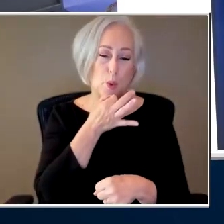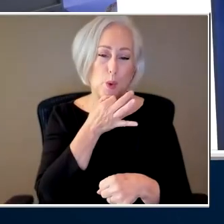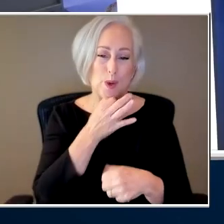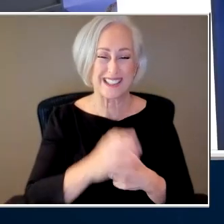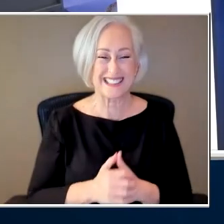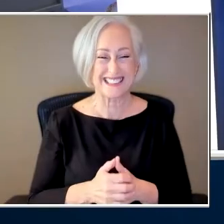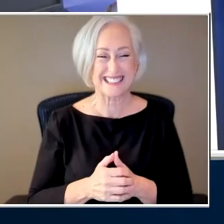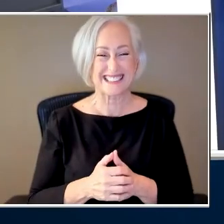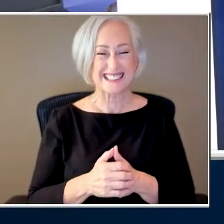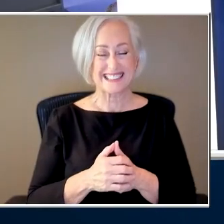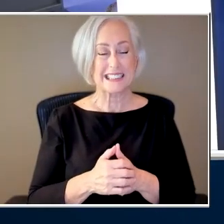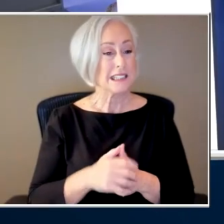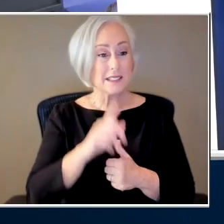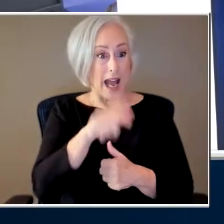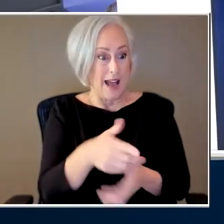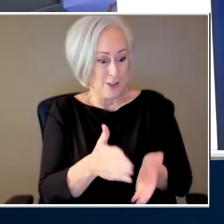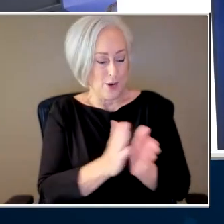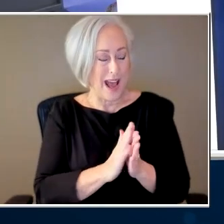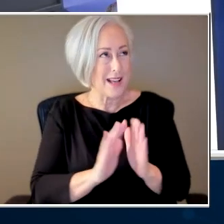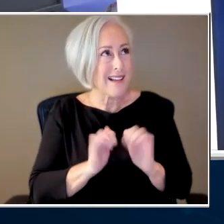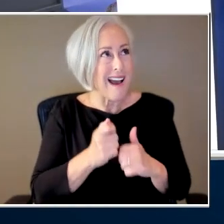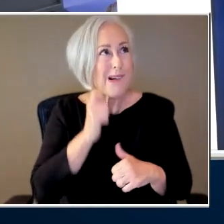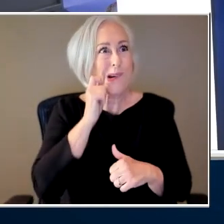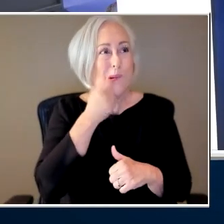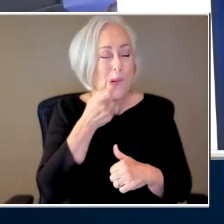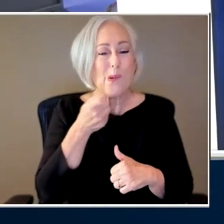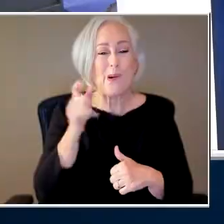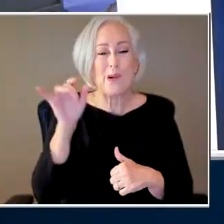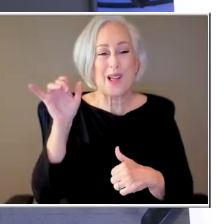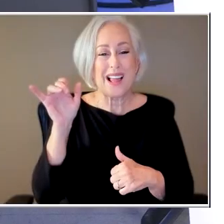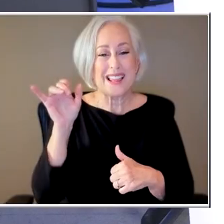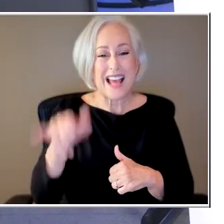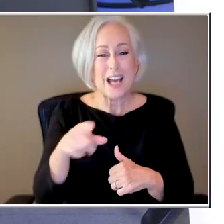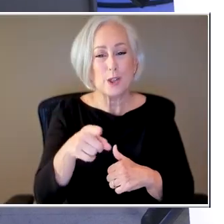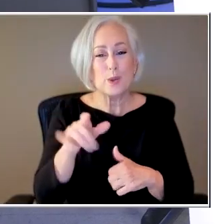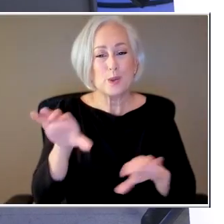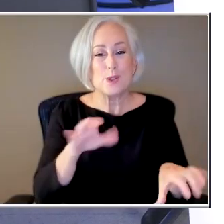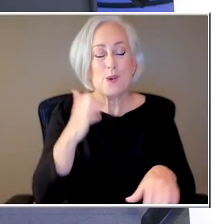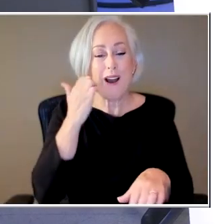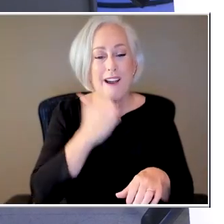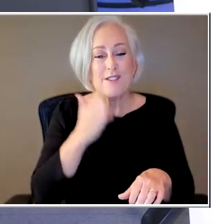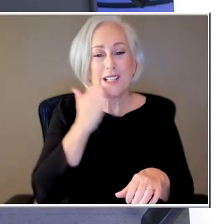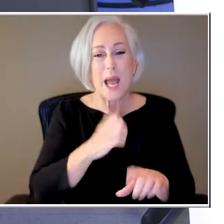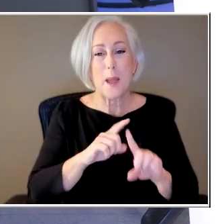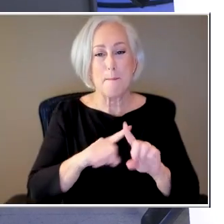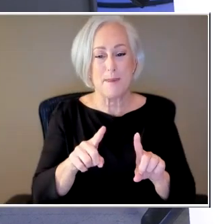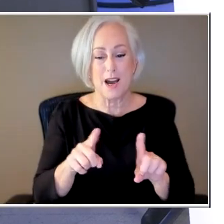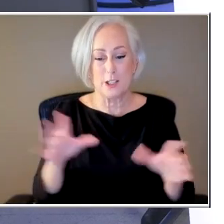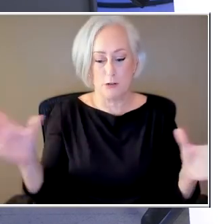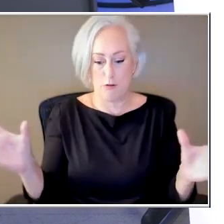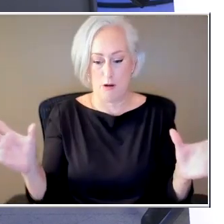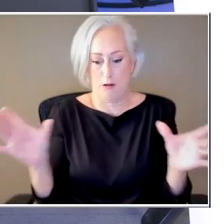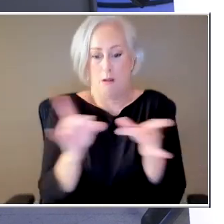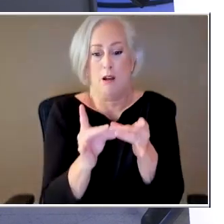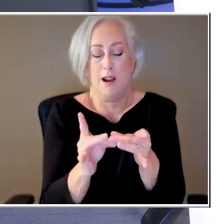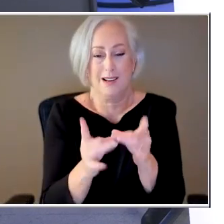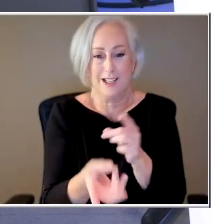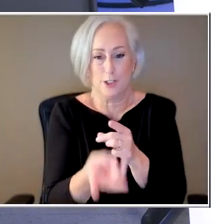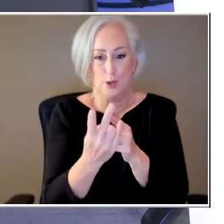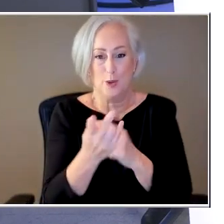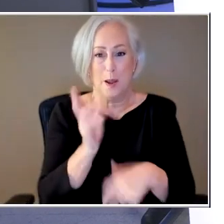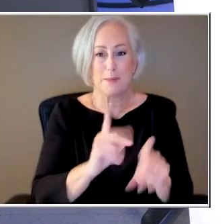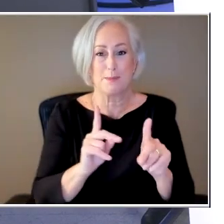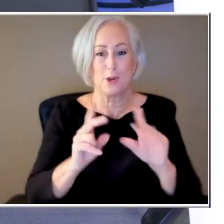ask both of you sitting here, how cool is it to know that you do this every day, but you're connecting two people who now call each other brother and